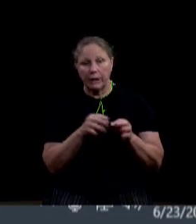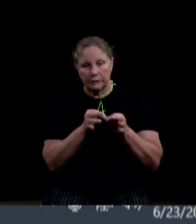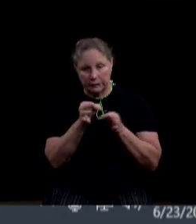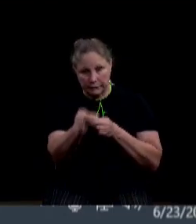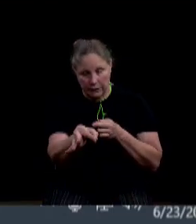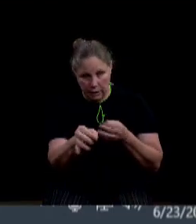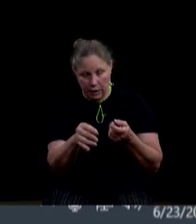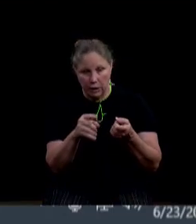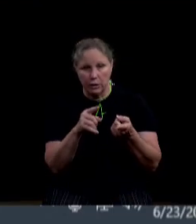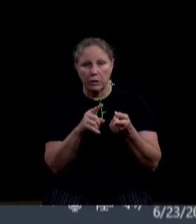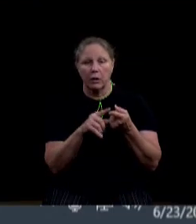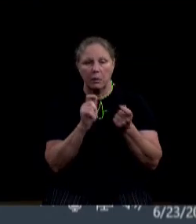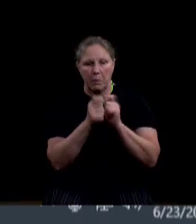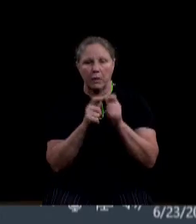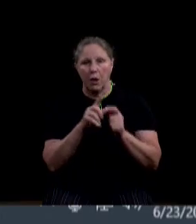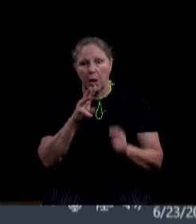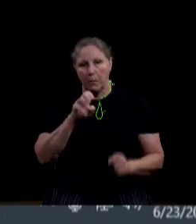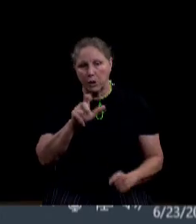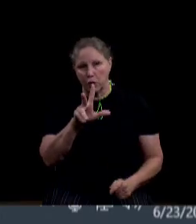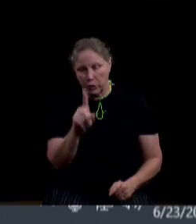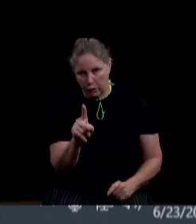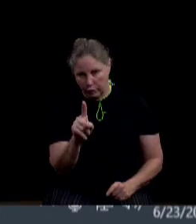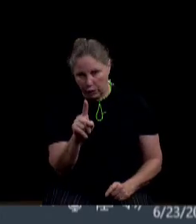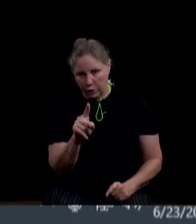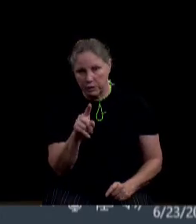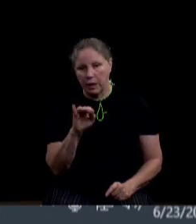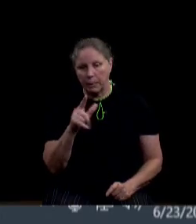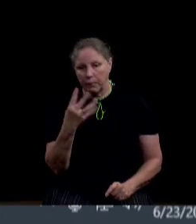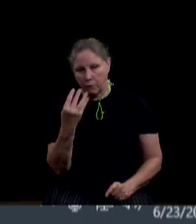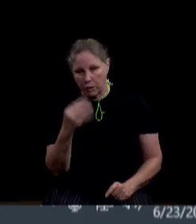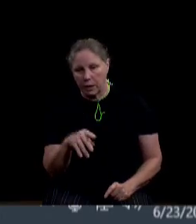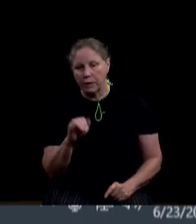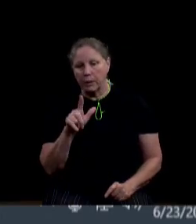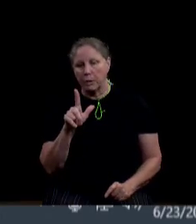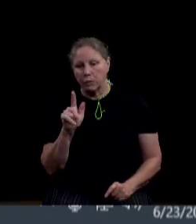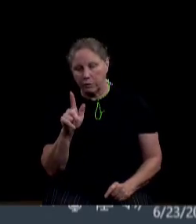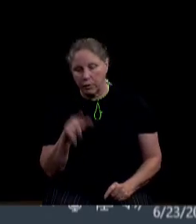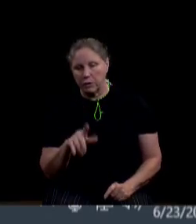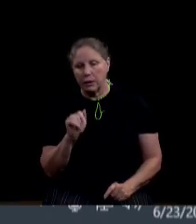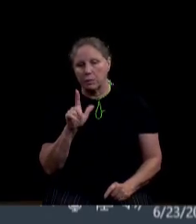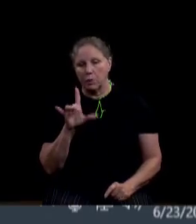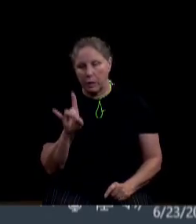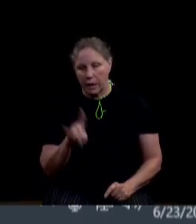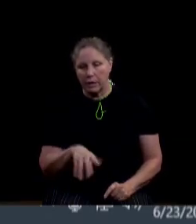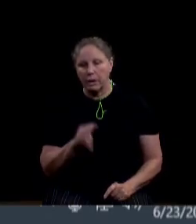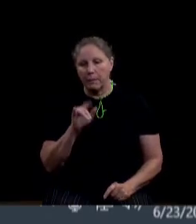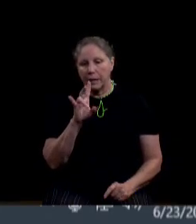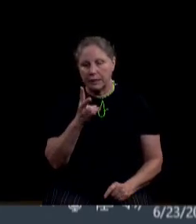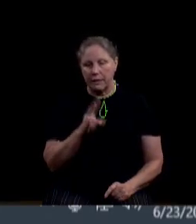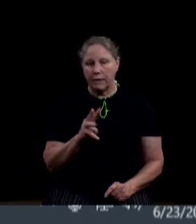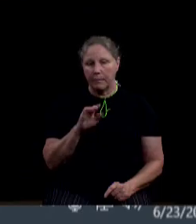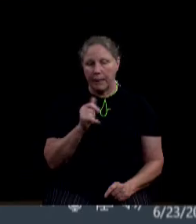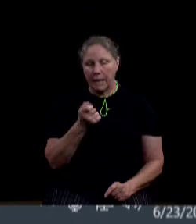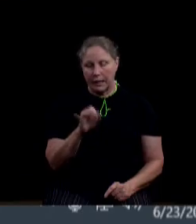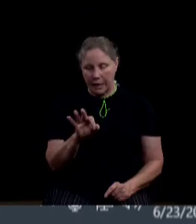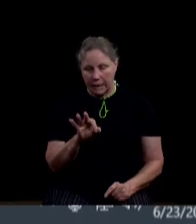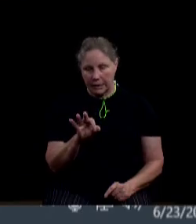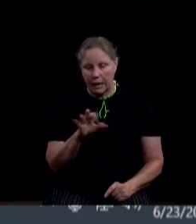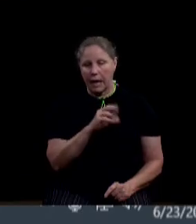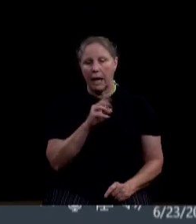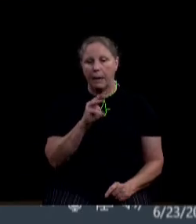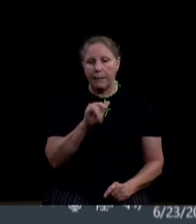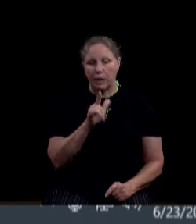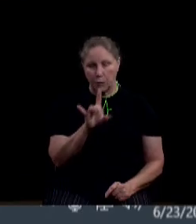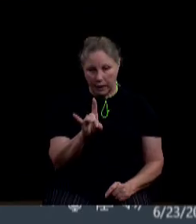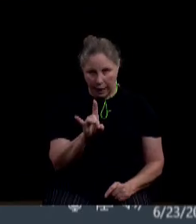April 14th, April 21st, April 28th, May 7th, May 19th, 2020, and May 28, 2020, the city order,